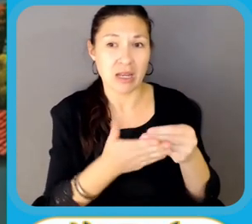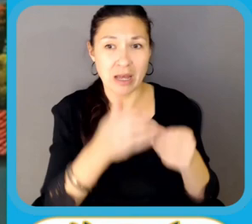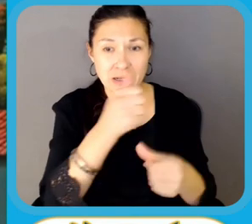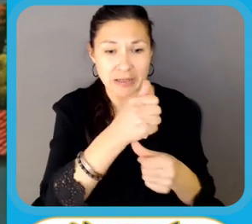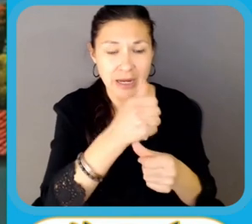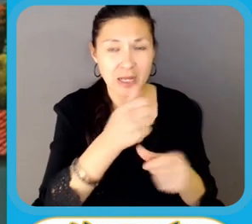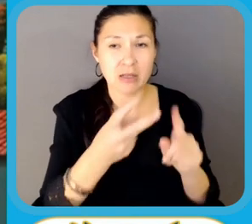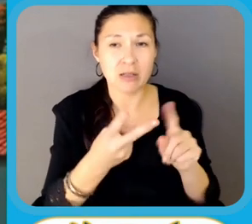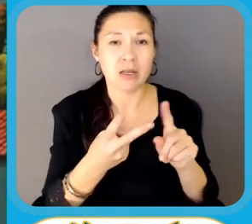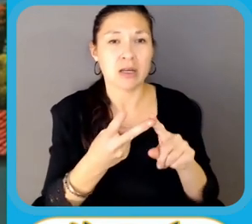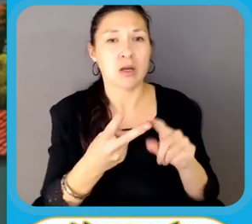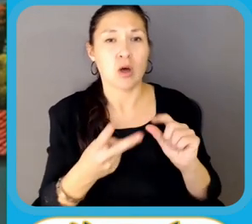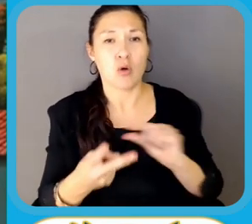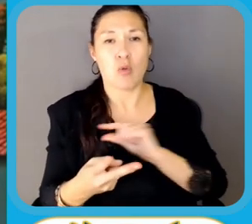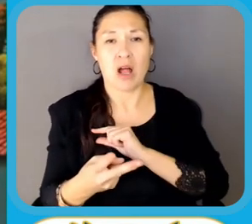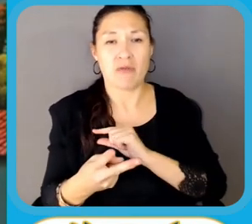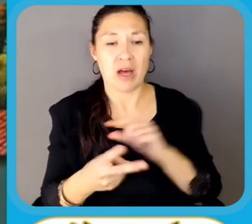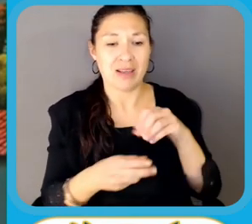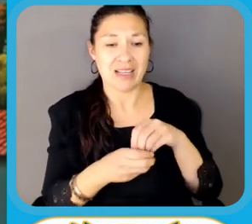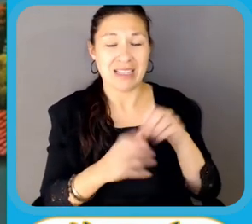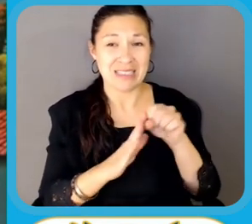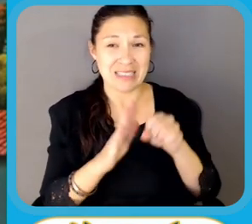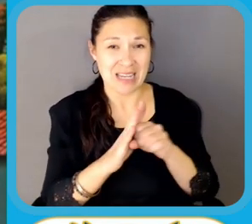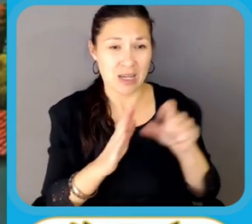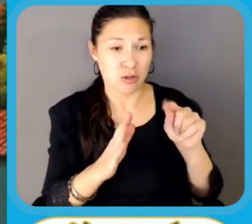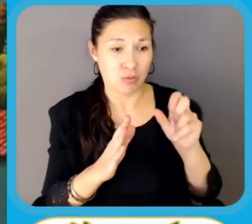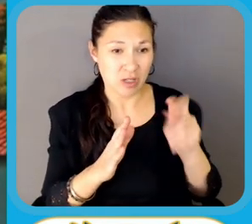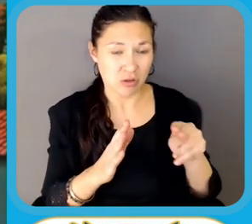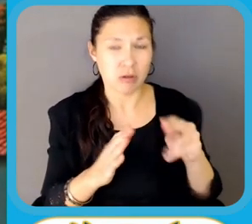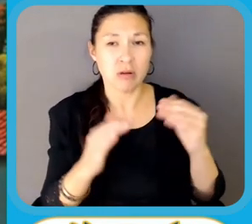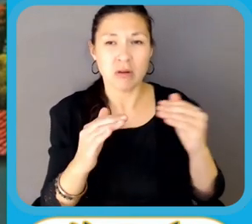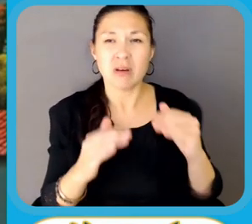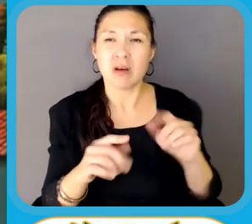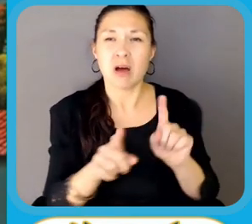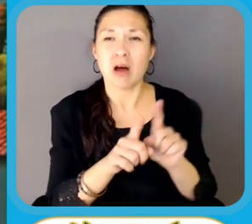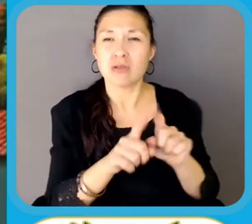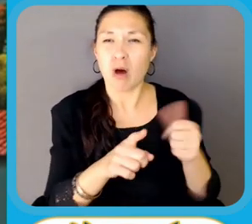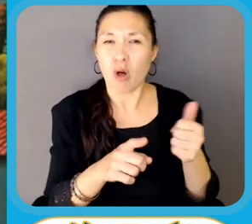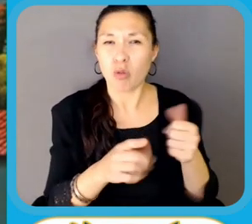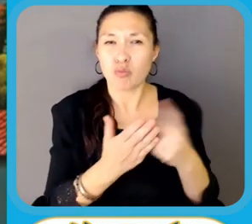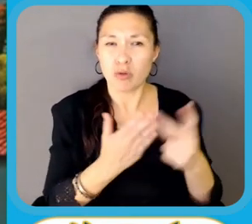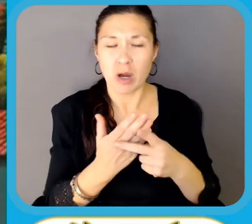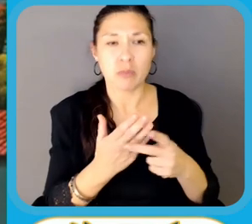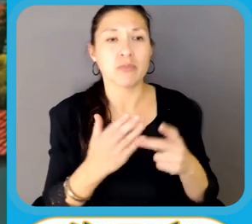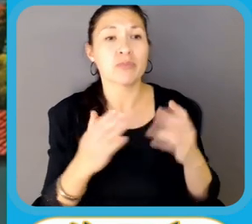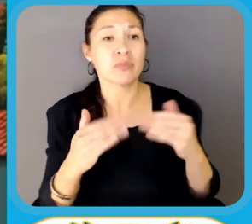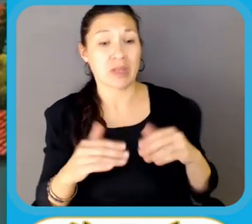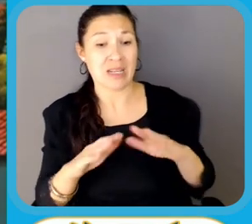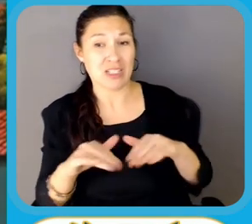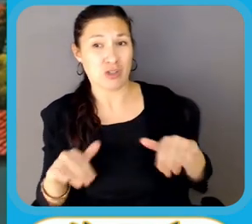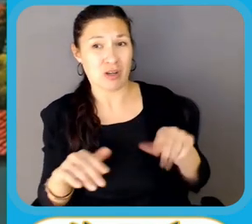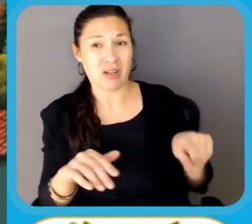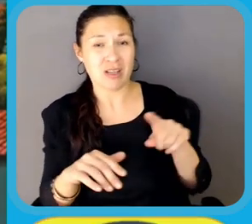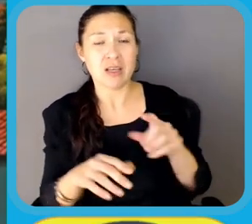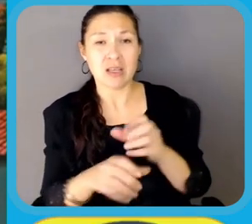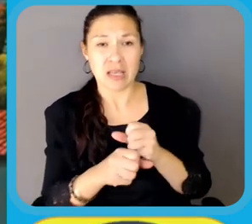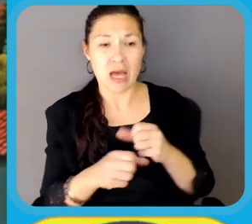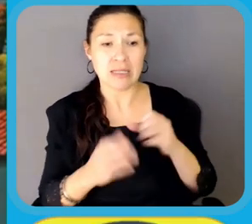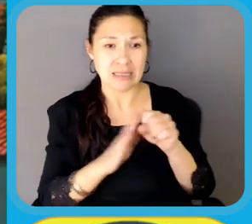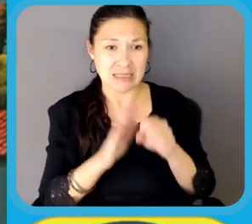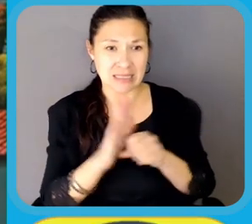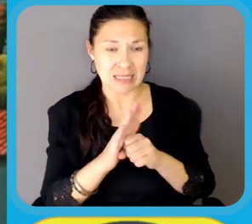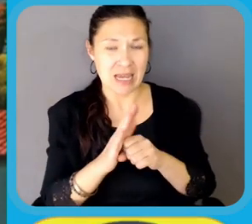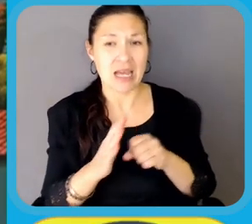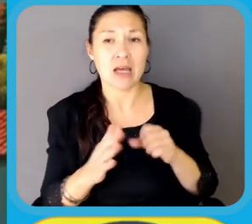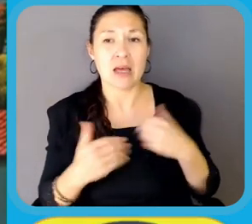and student loan programs. Immigrant children have access to state-funded health care. Immigrant workers have benefited from access to